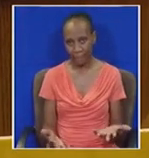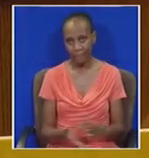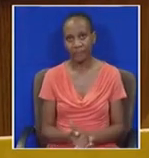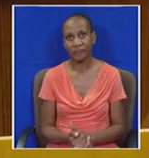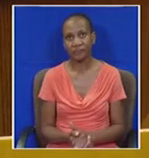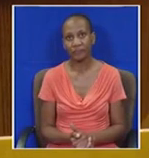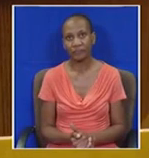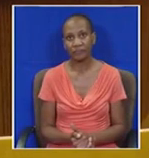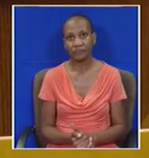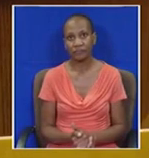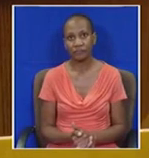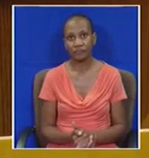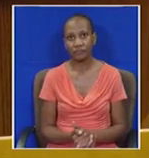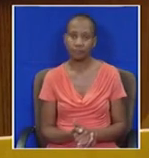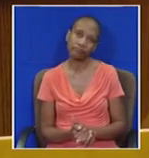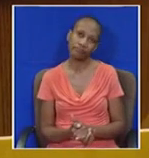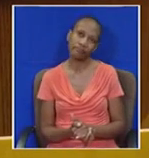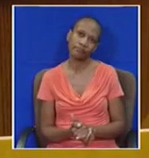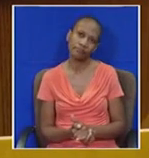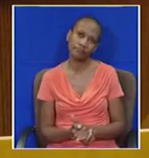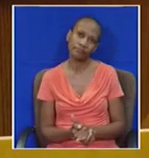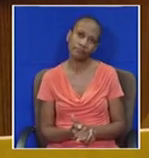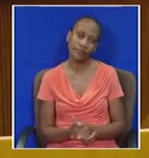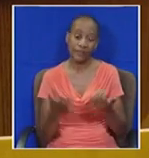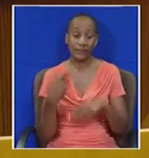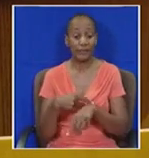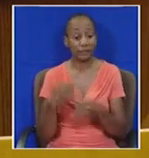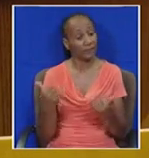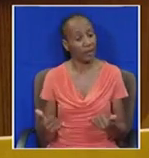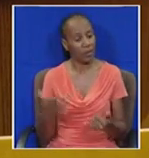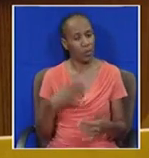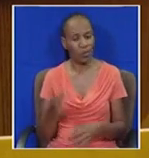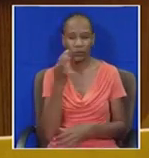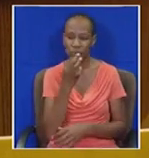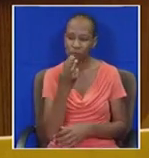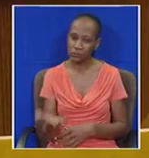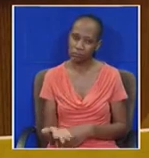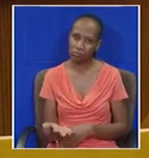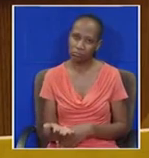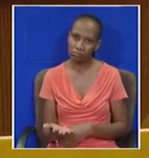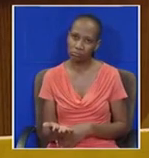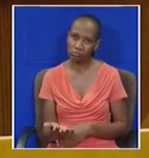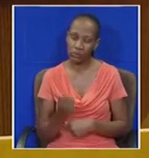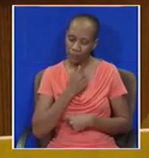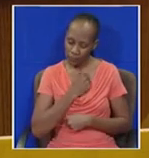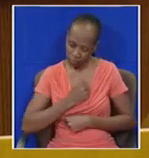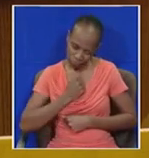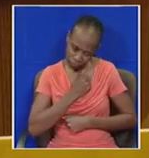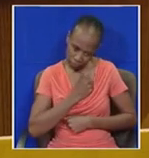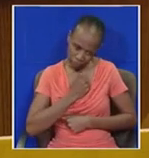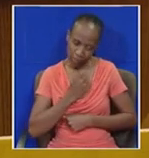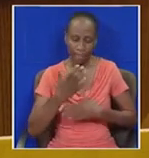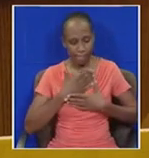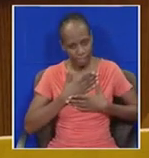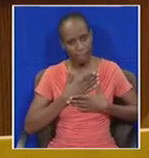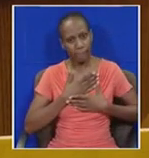And may I interrupt my input at this point to convey my condolences, my